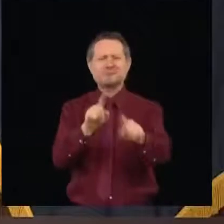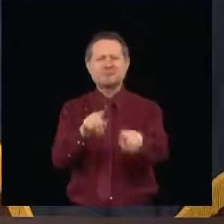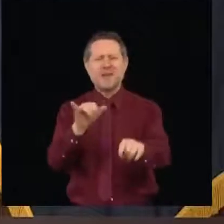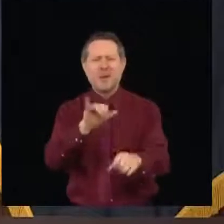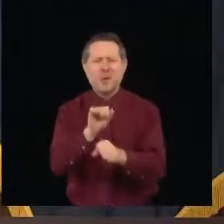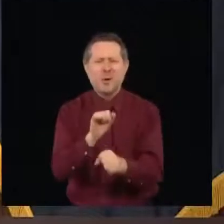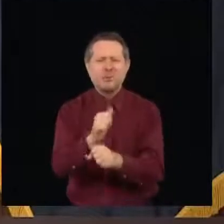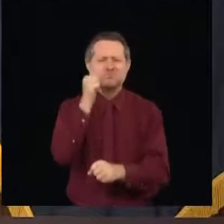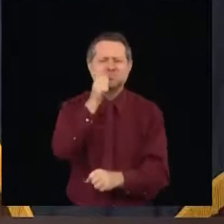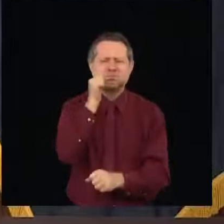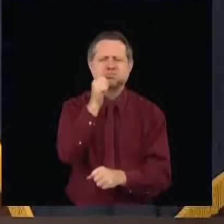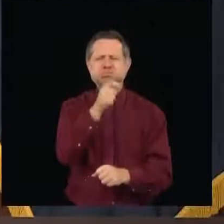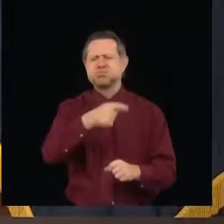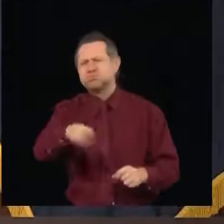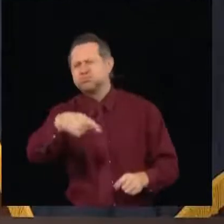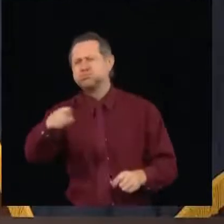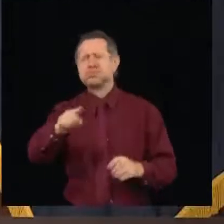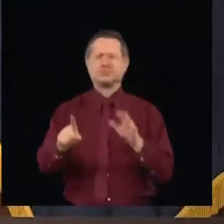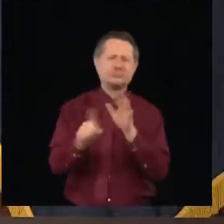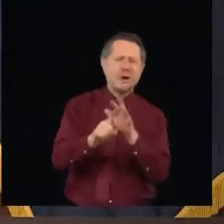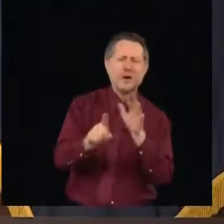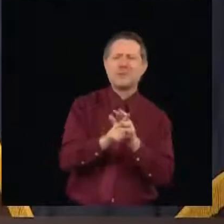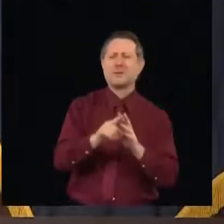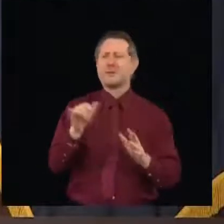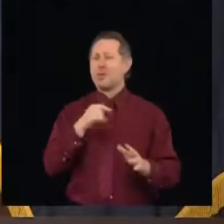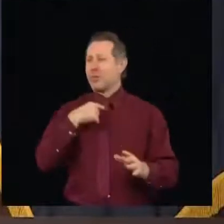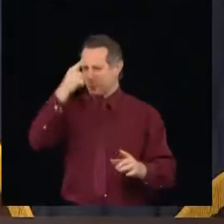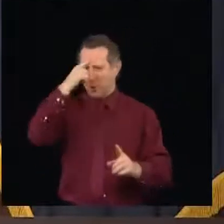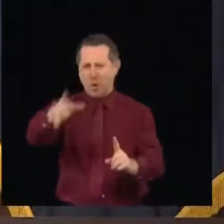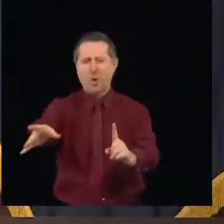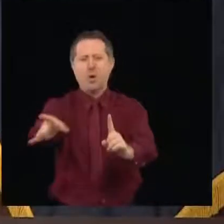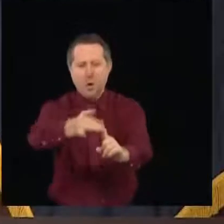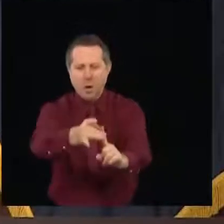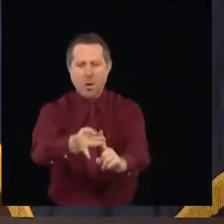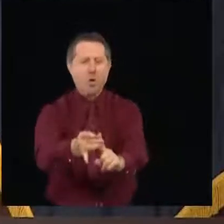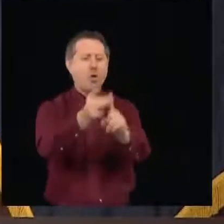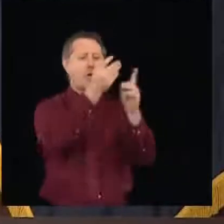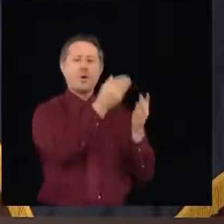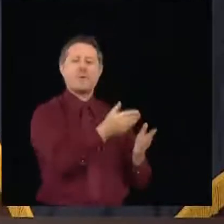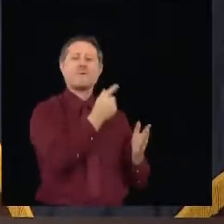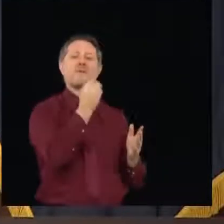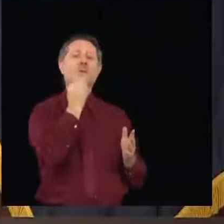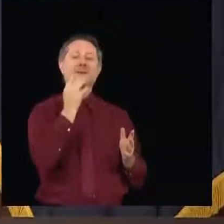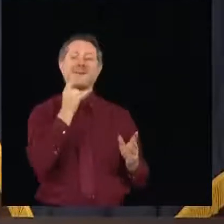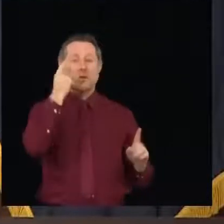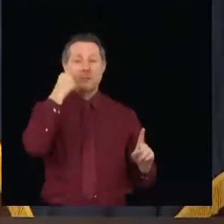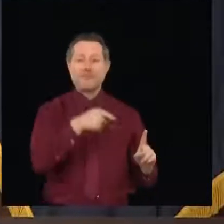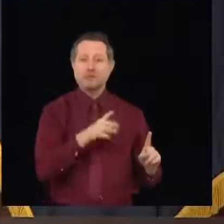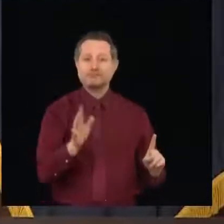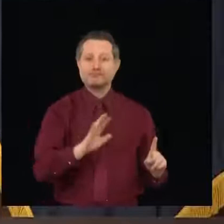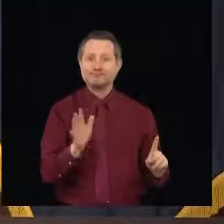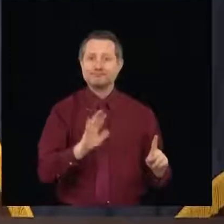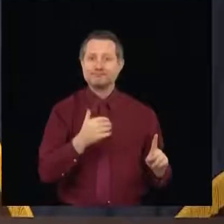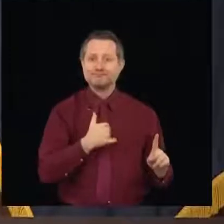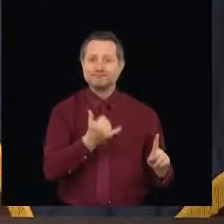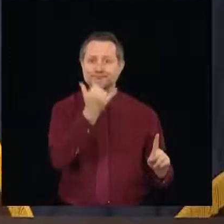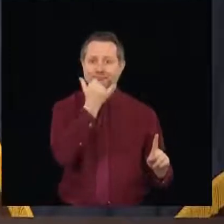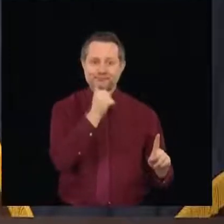up, and that's where the new cases may have come from. That was exactly